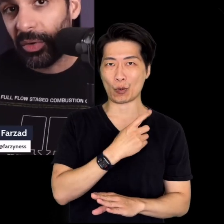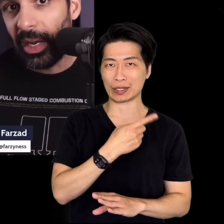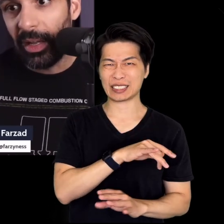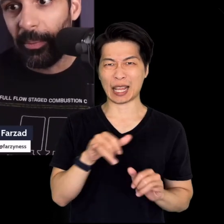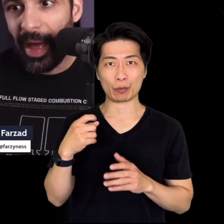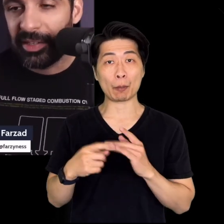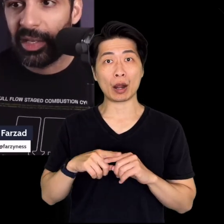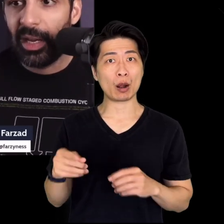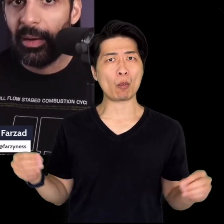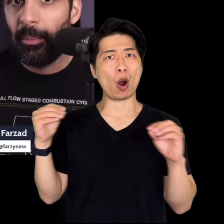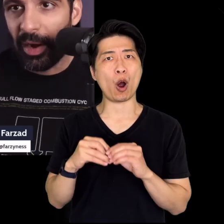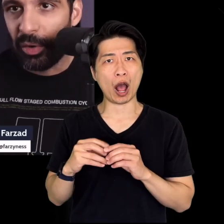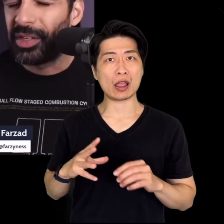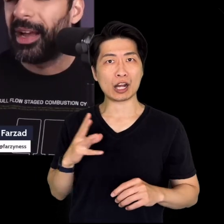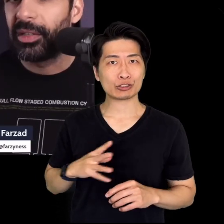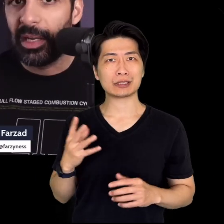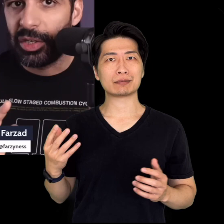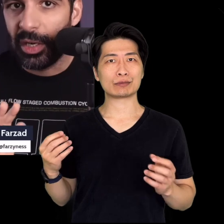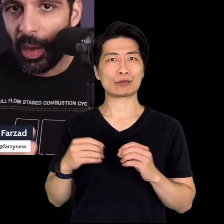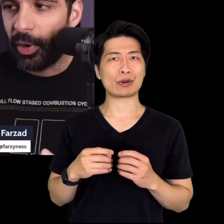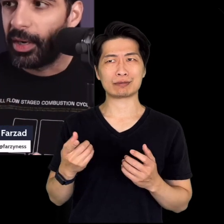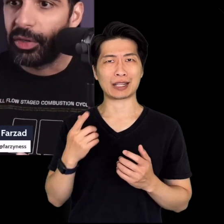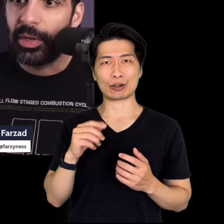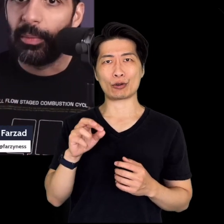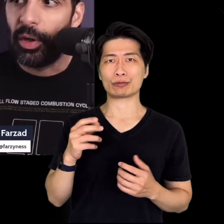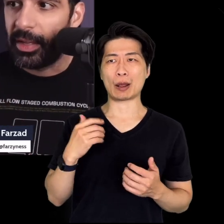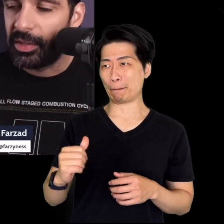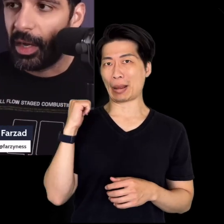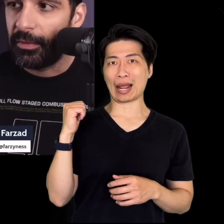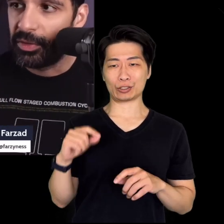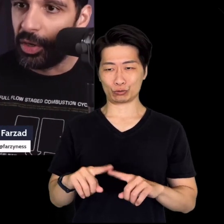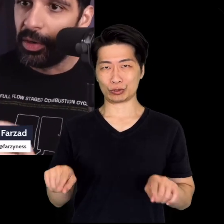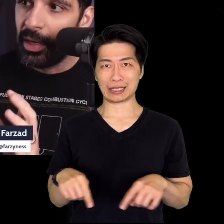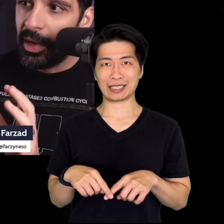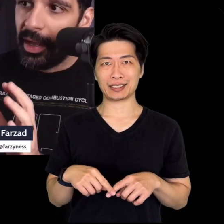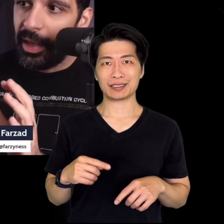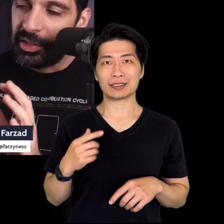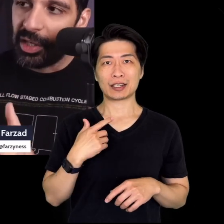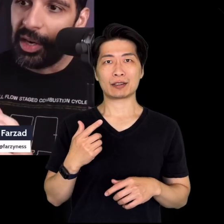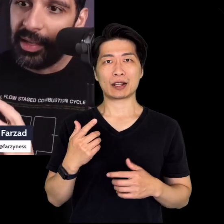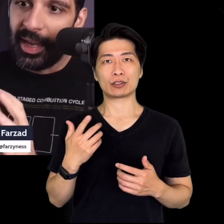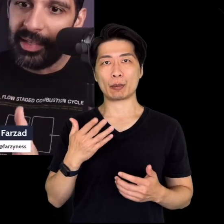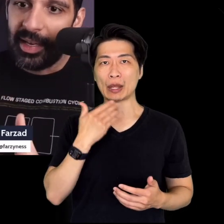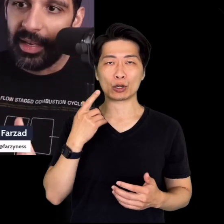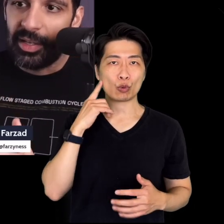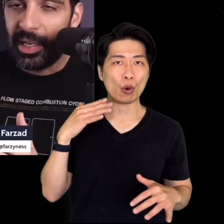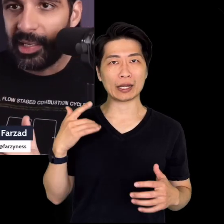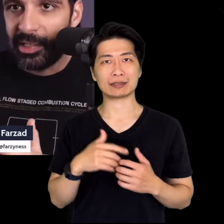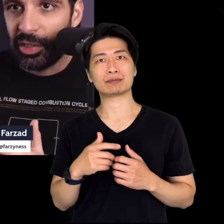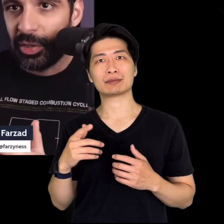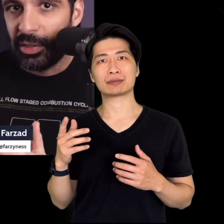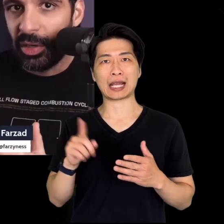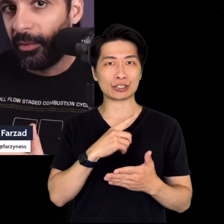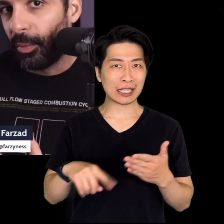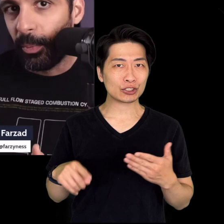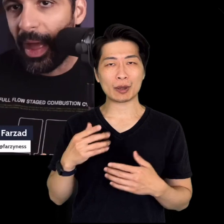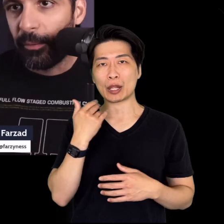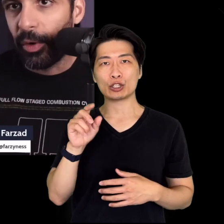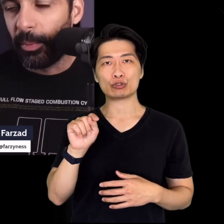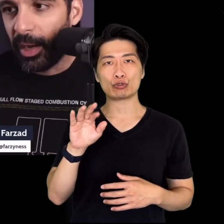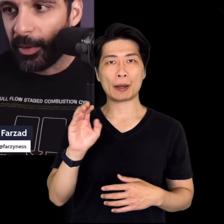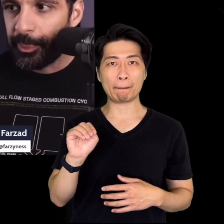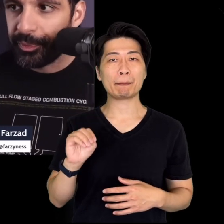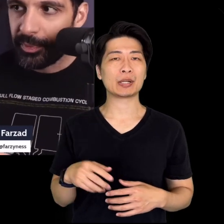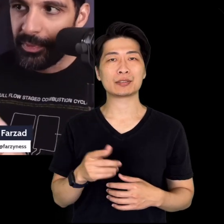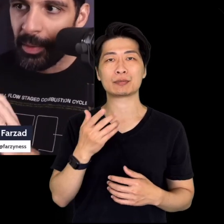rear screen on the back seat, better noise cancellation, upgraded trim, all that stuff. So it's clear that the idea here is that Tesla's trying to give you more bang